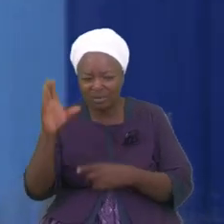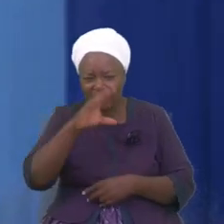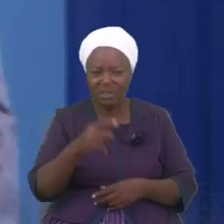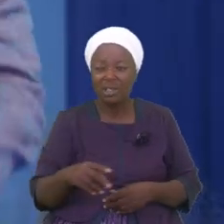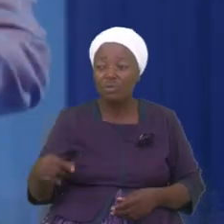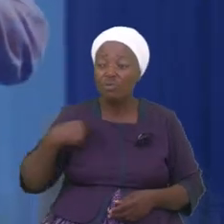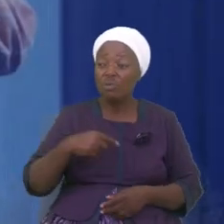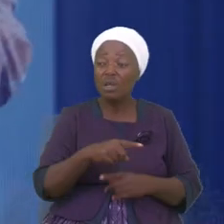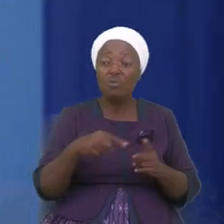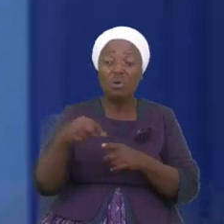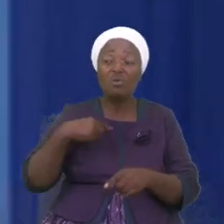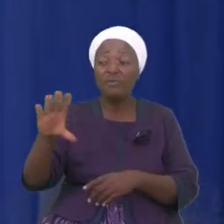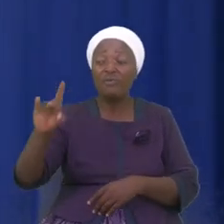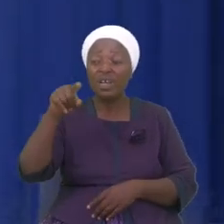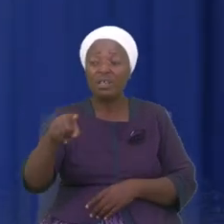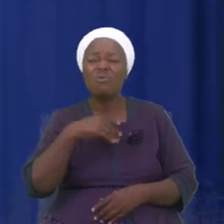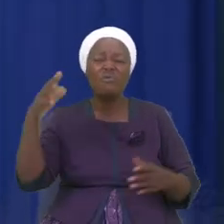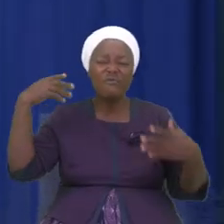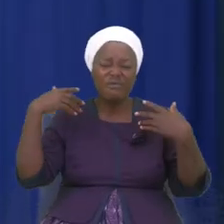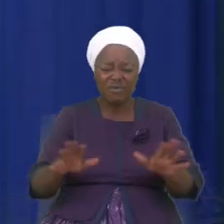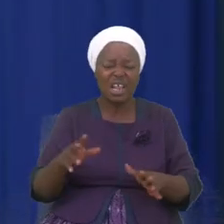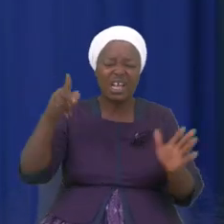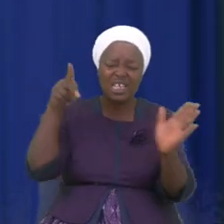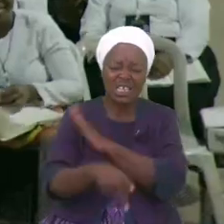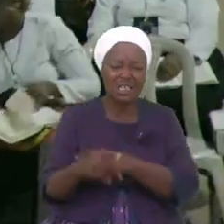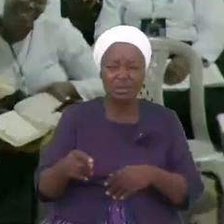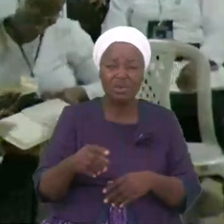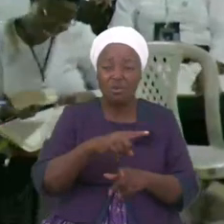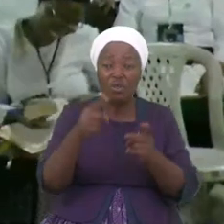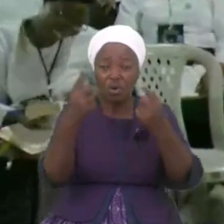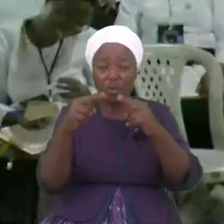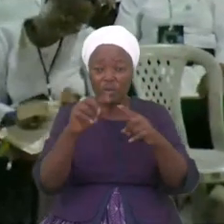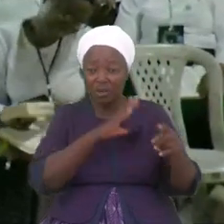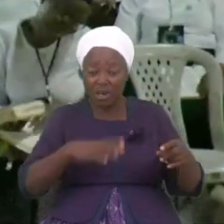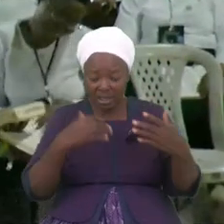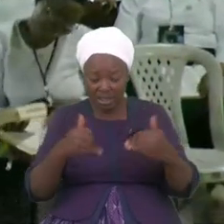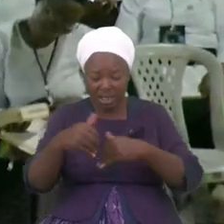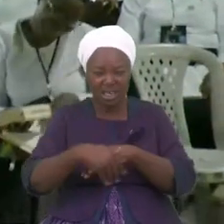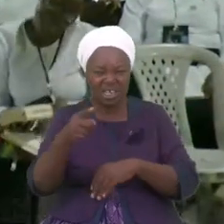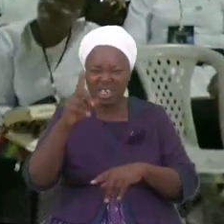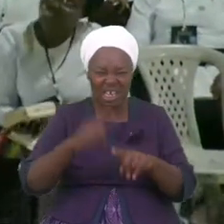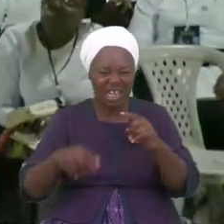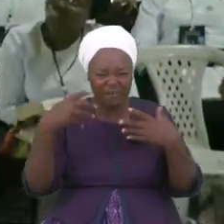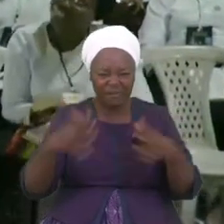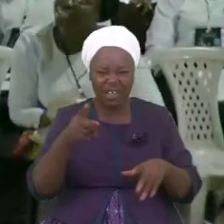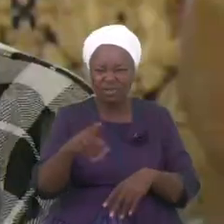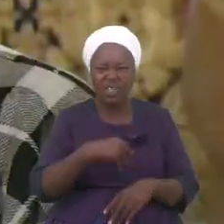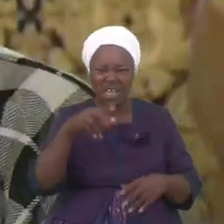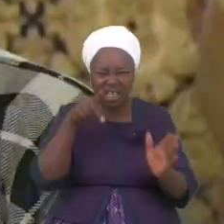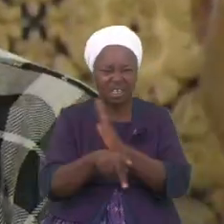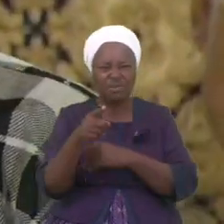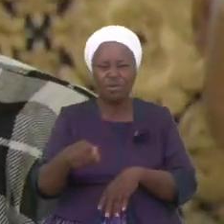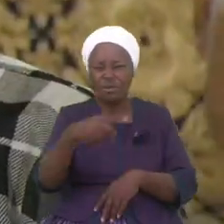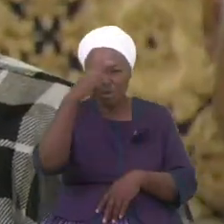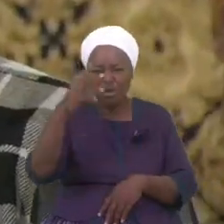finish him. When you come to Christ tonight, they cannot finish you. Your life will go on